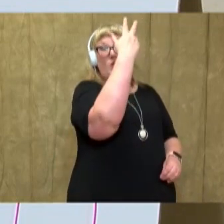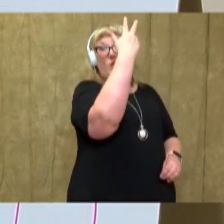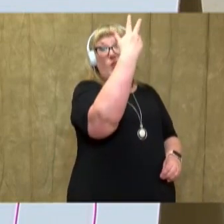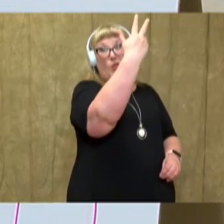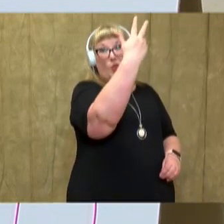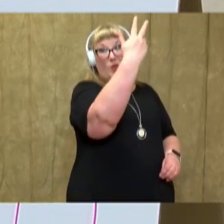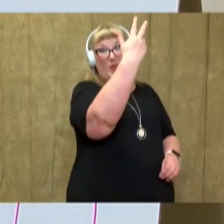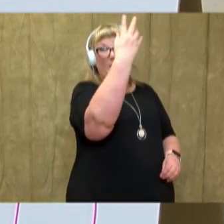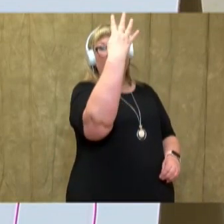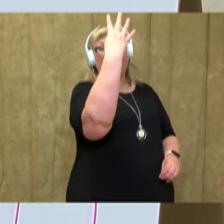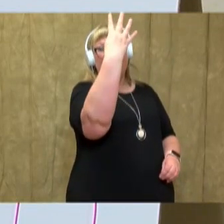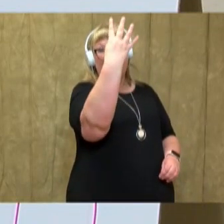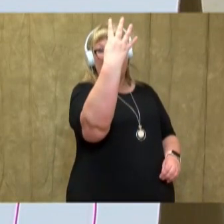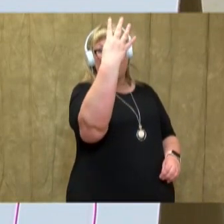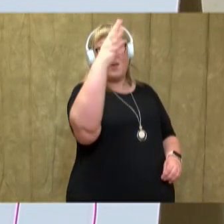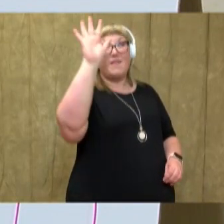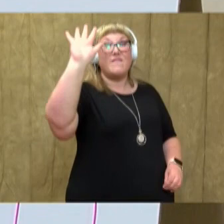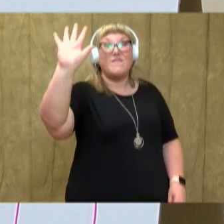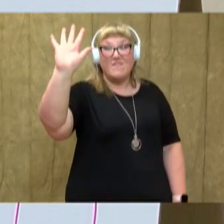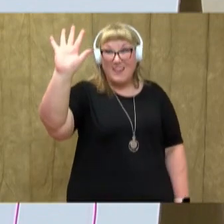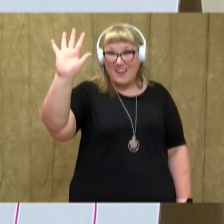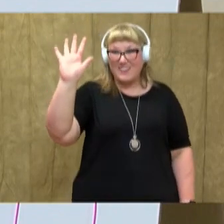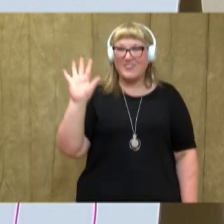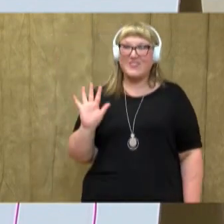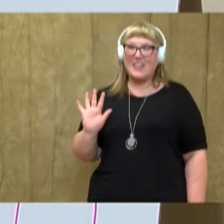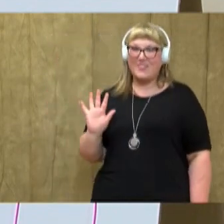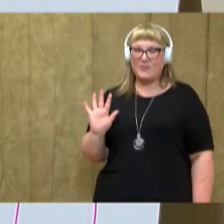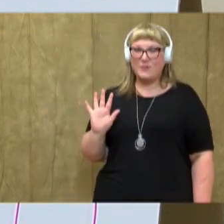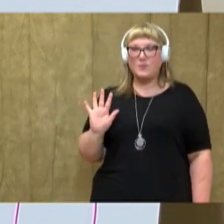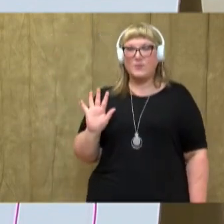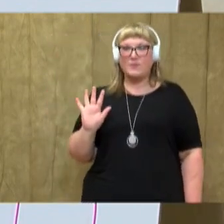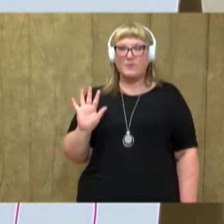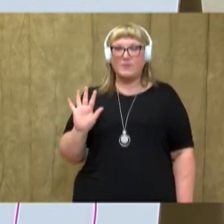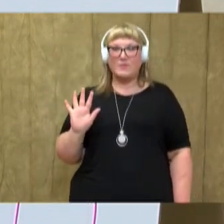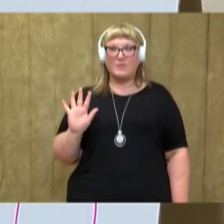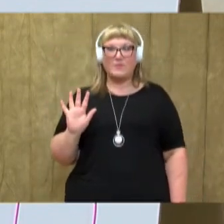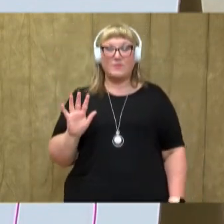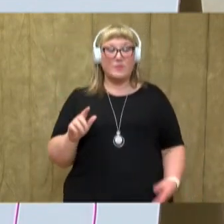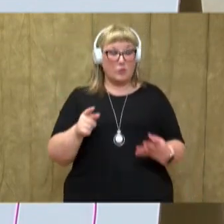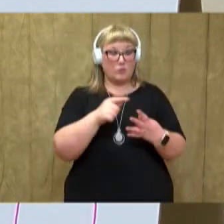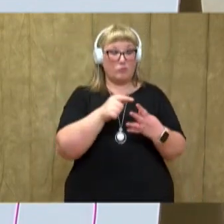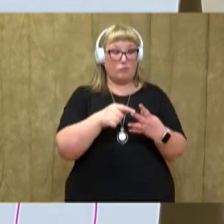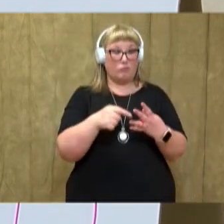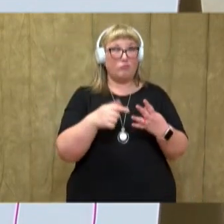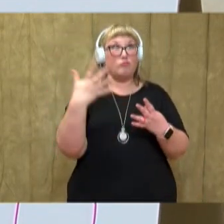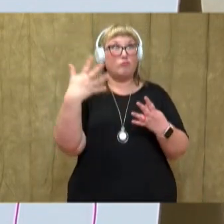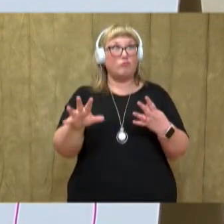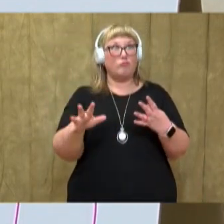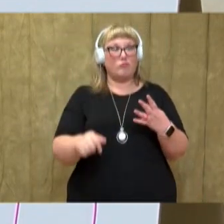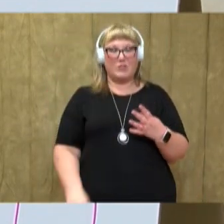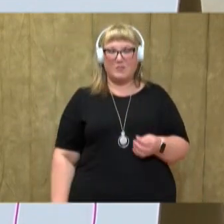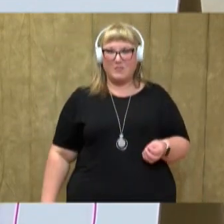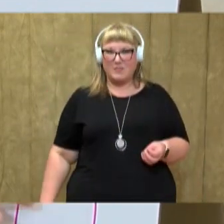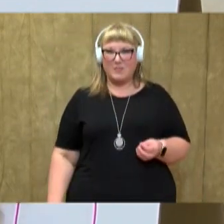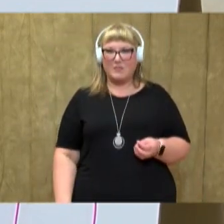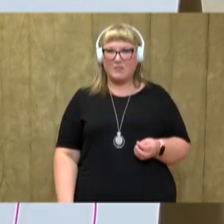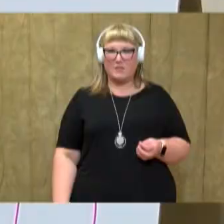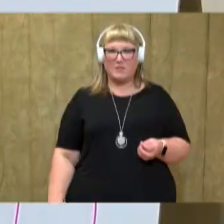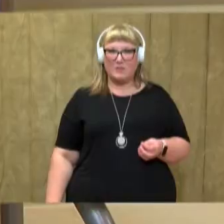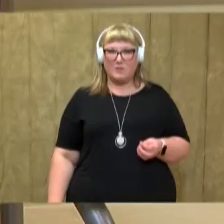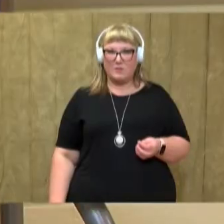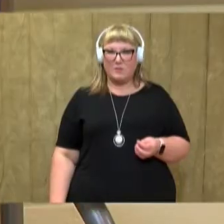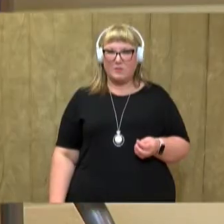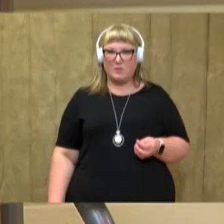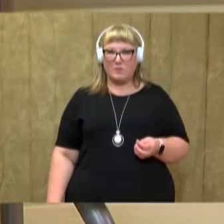2, 3, 4, 5. Excellent. So 3 strategies to help us figure out that 4 plus 1 equals